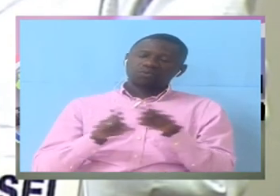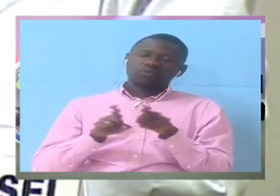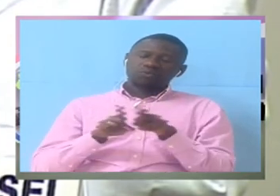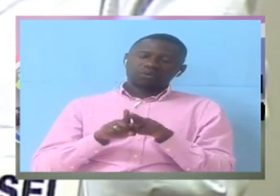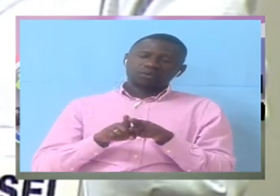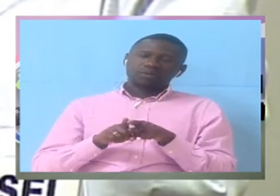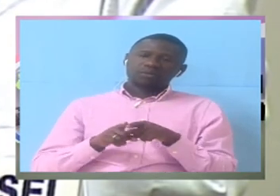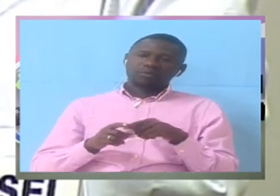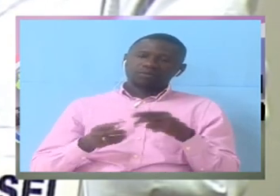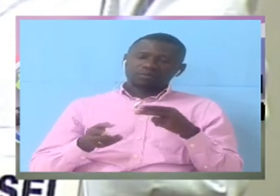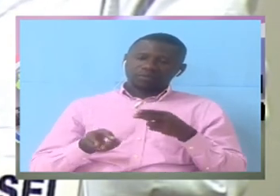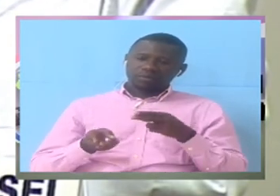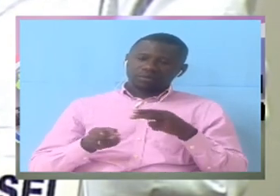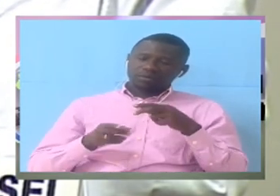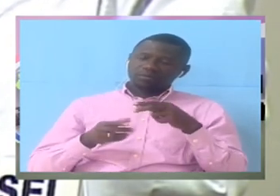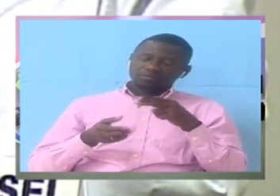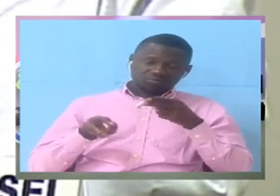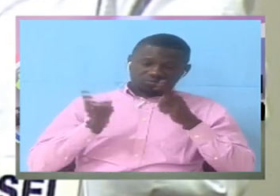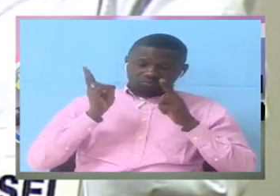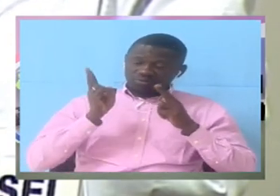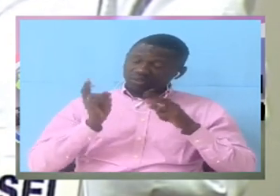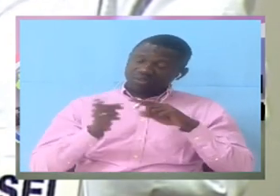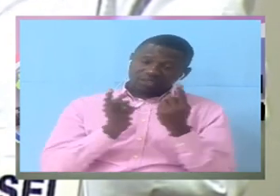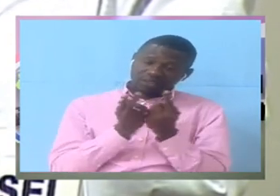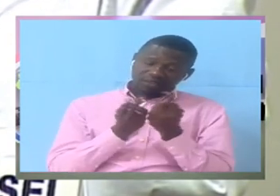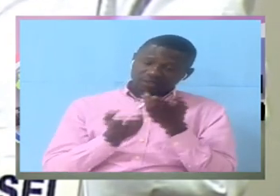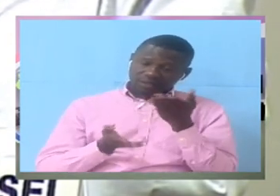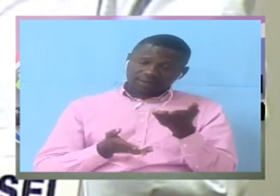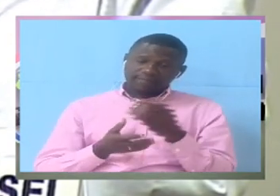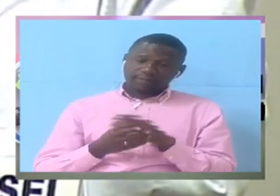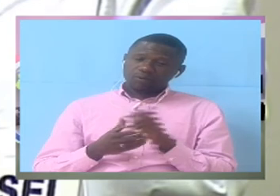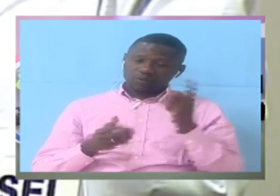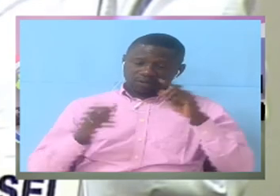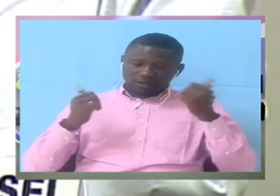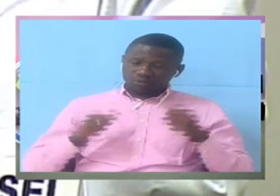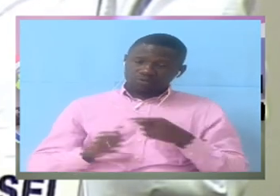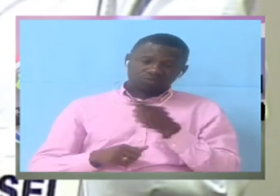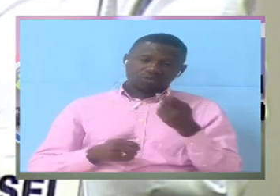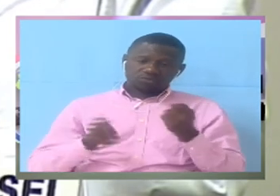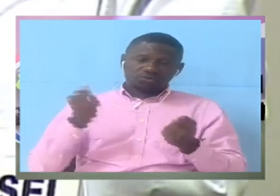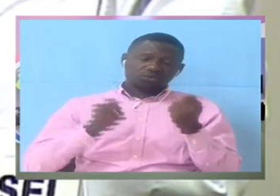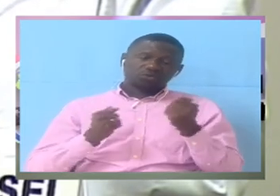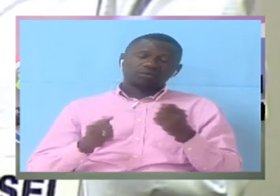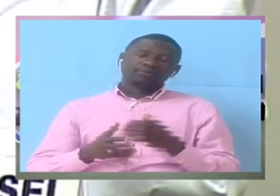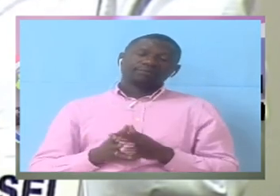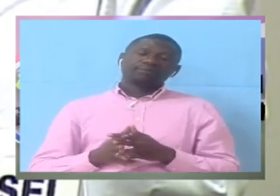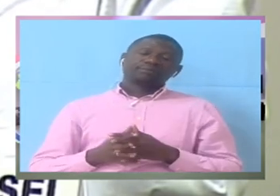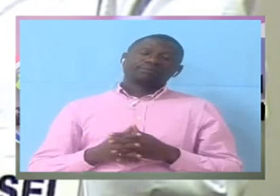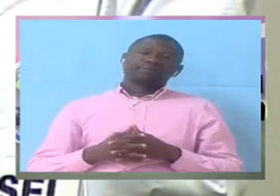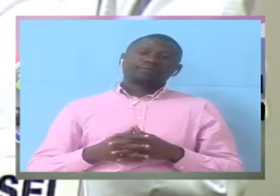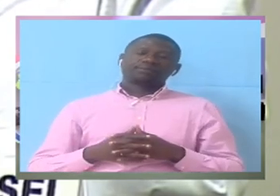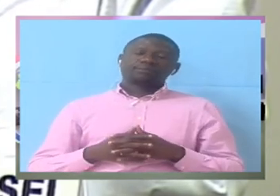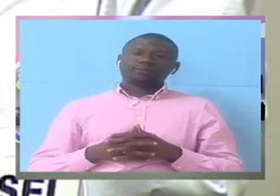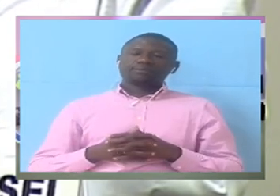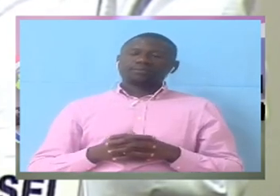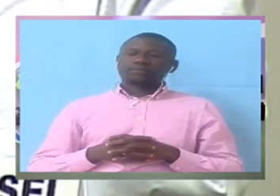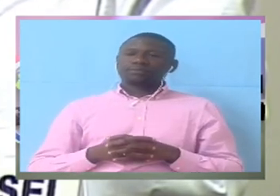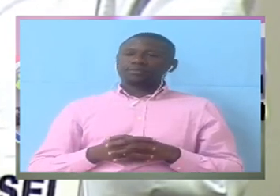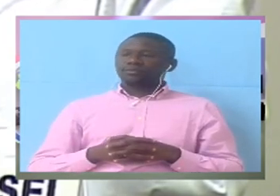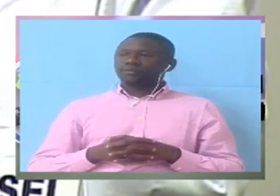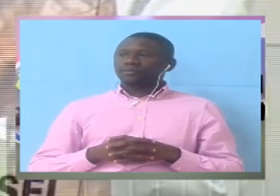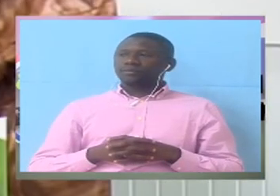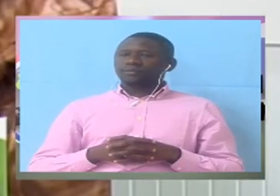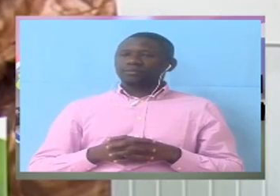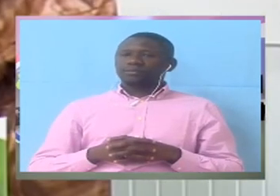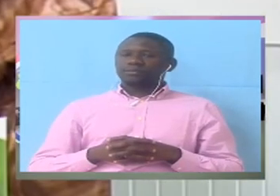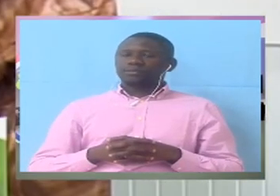with arms and ammunition? Lang moto ni mune nata kewala aliyala kidol ni dundi minkono. Antolo manuvert